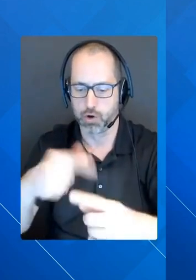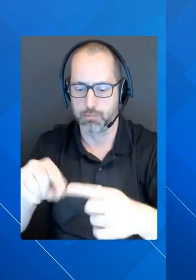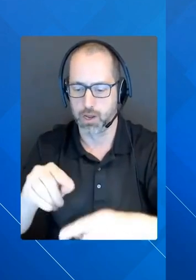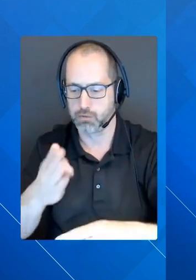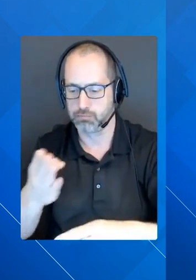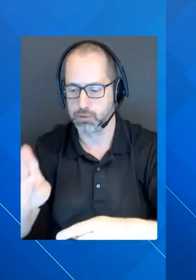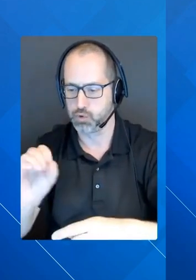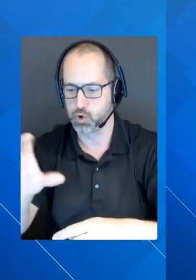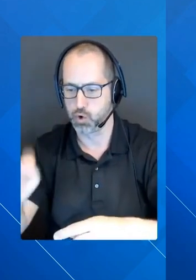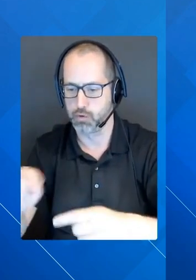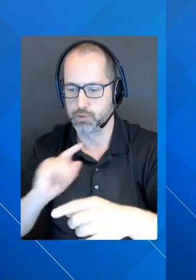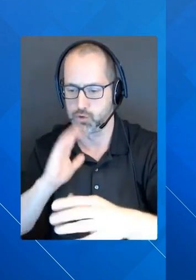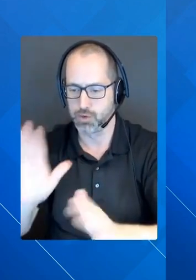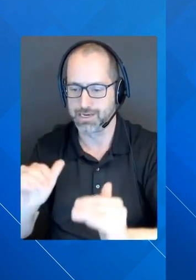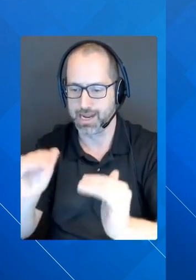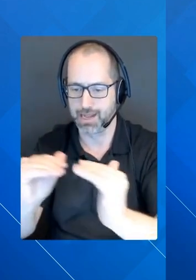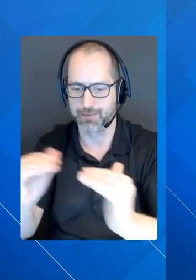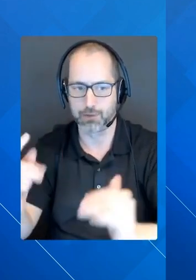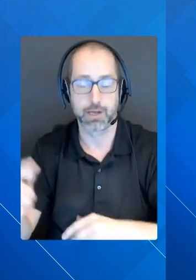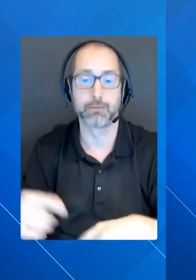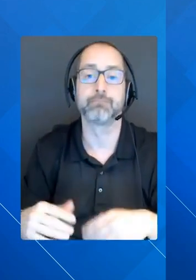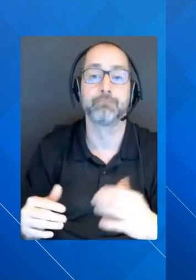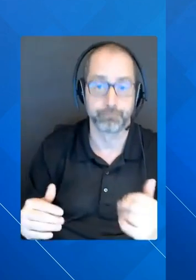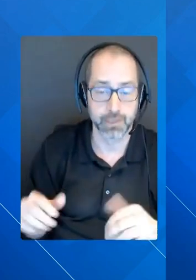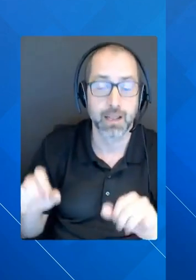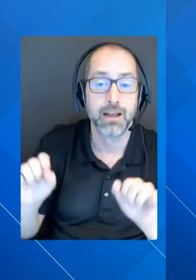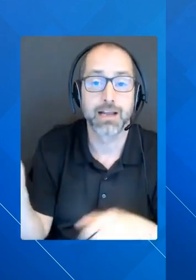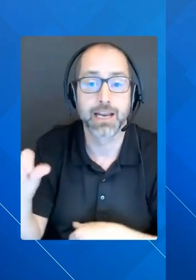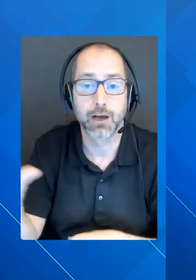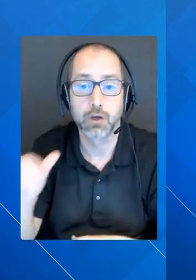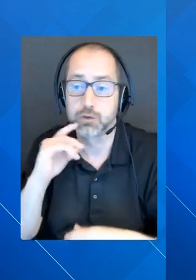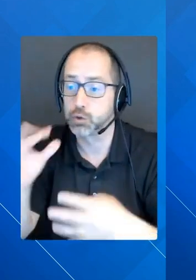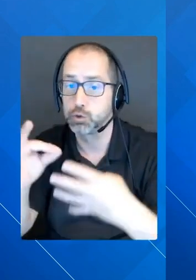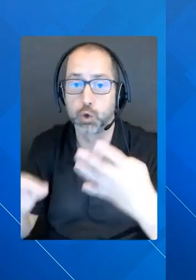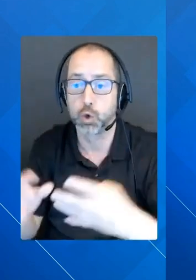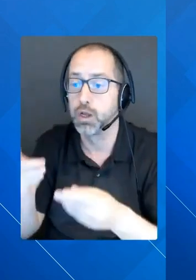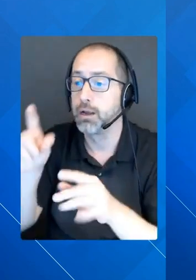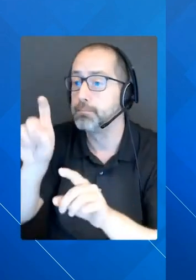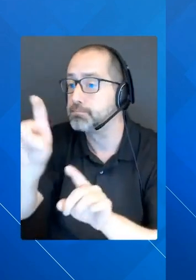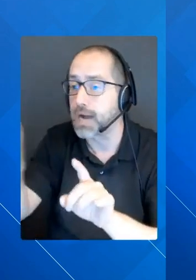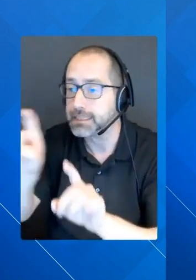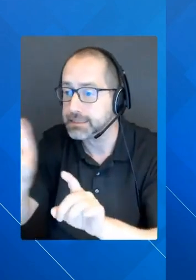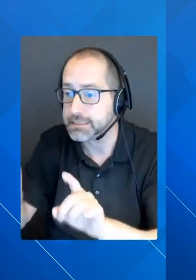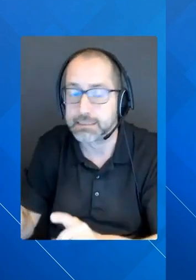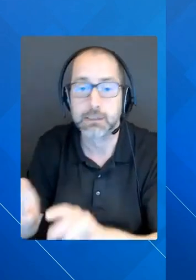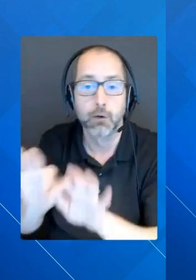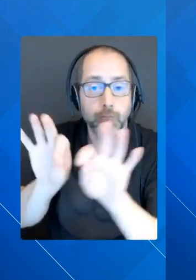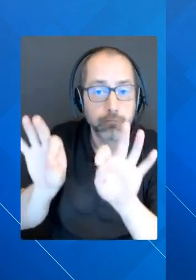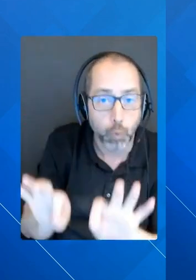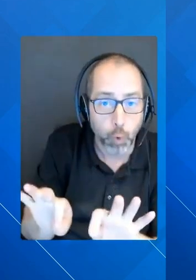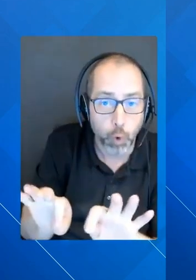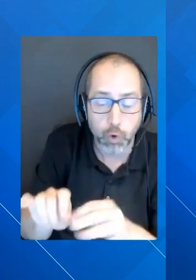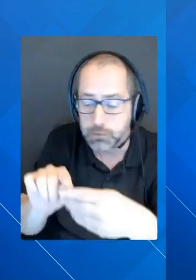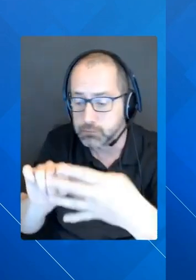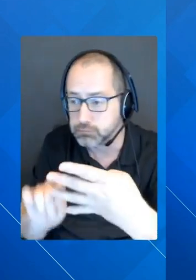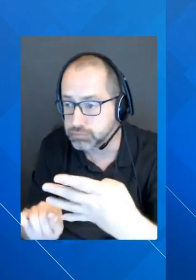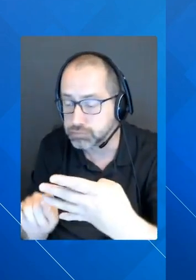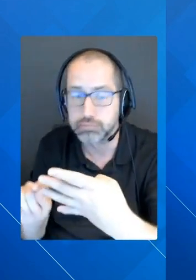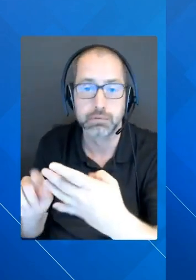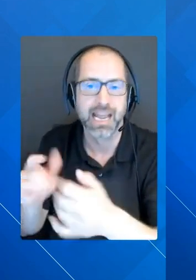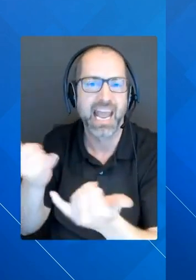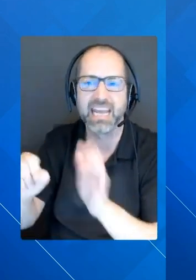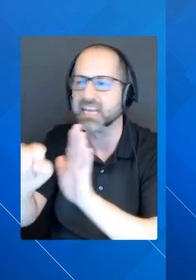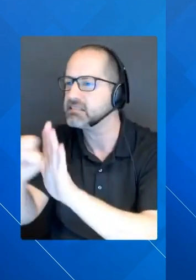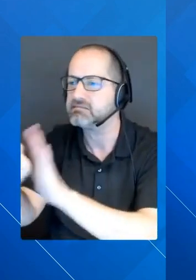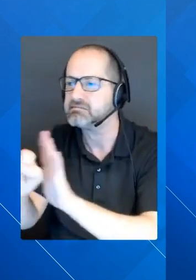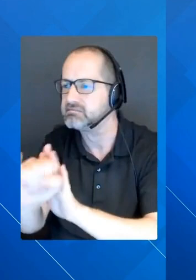1. I can also pull up a list of all the landmarks, buttons, form controls, or landmarks on the page,